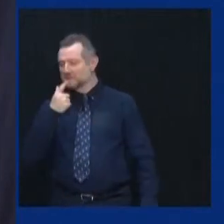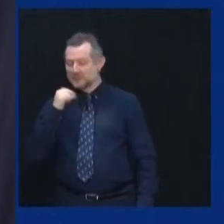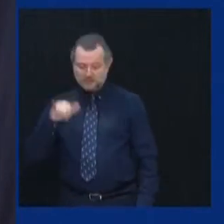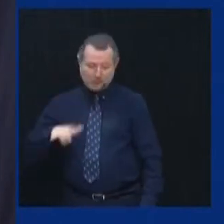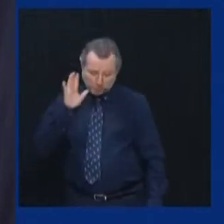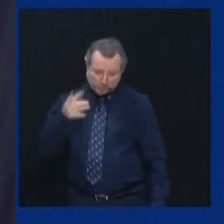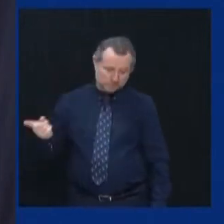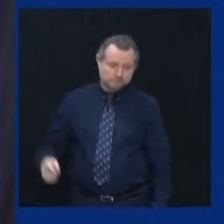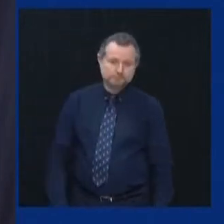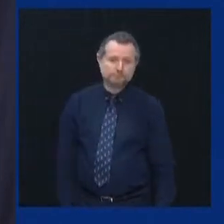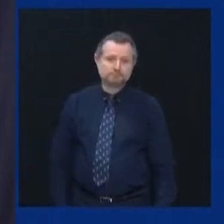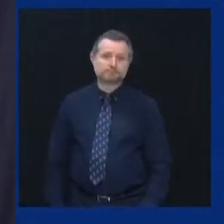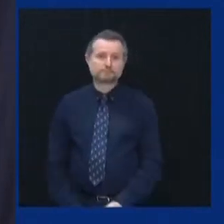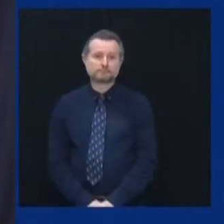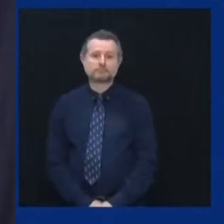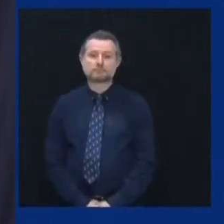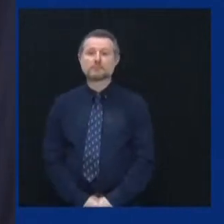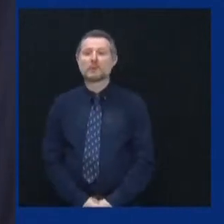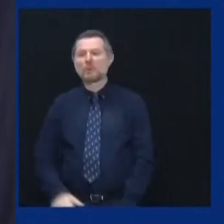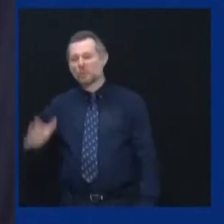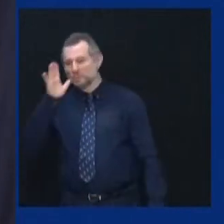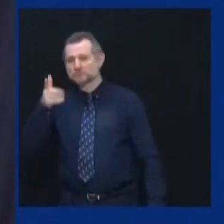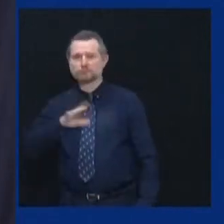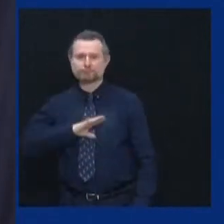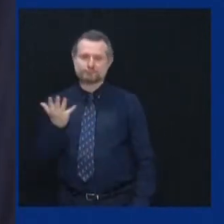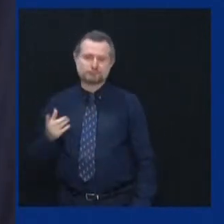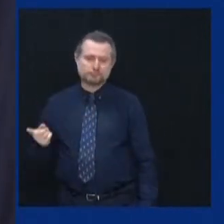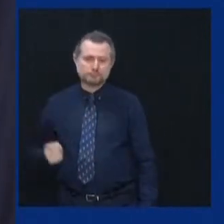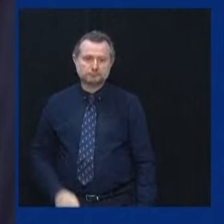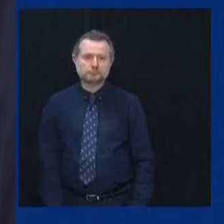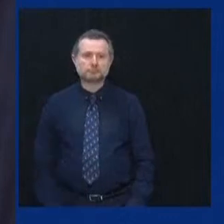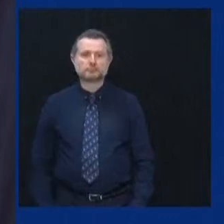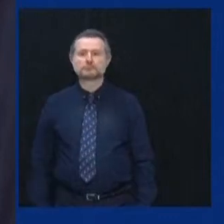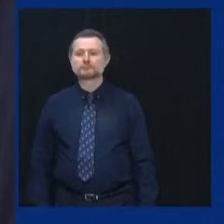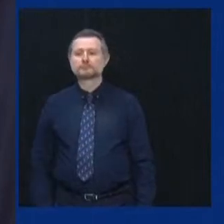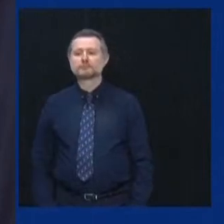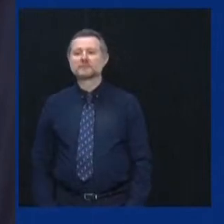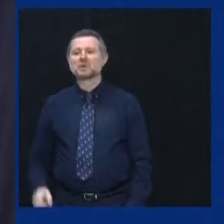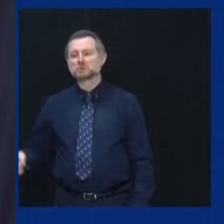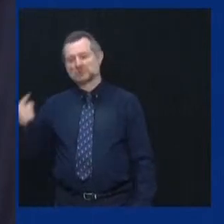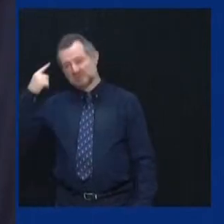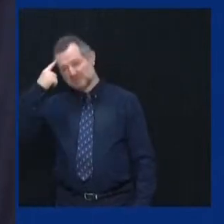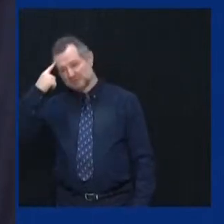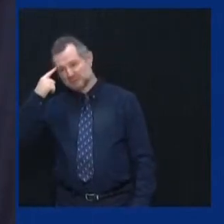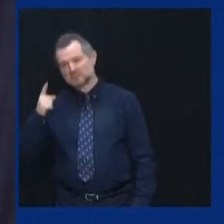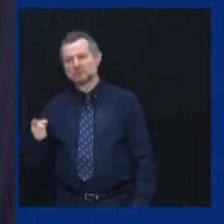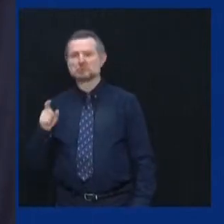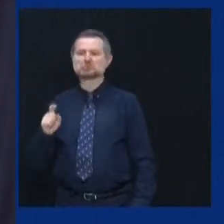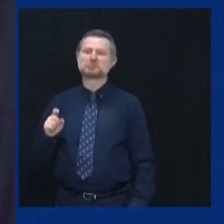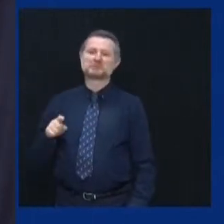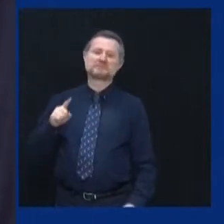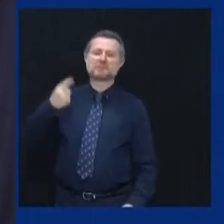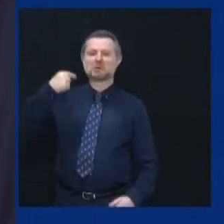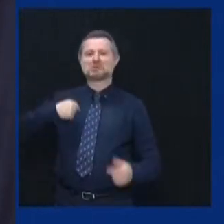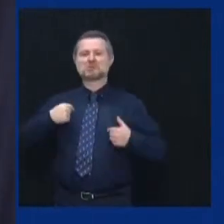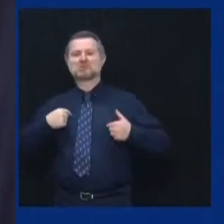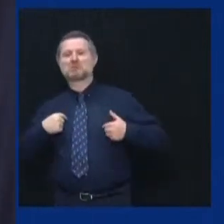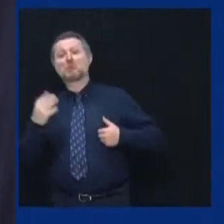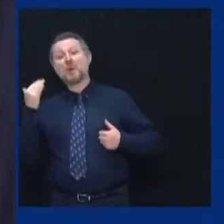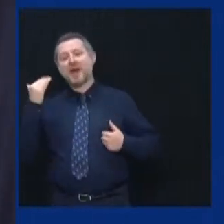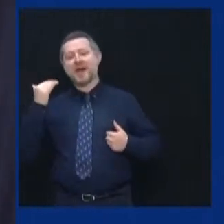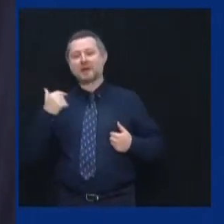say. And she's going to be unhappy. And she's going to think that she should go first because she